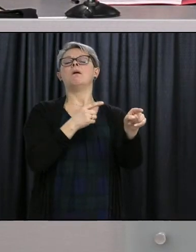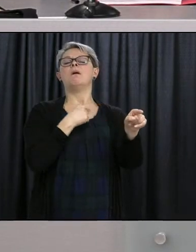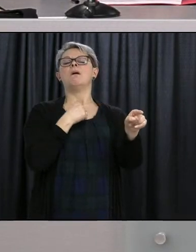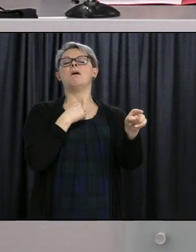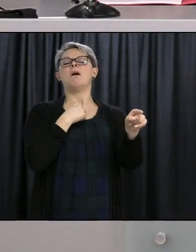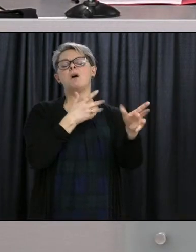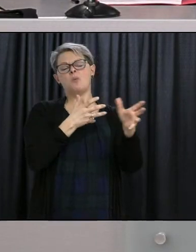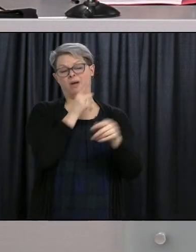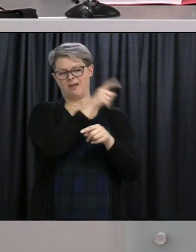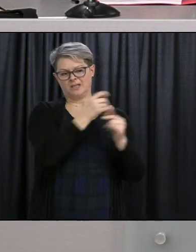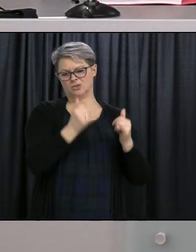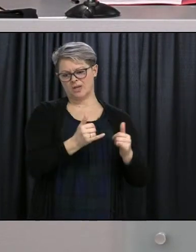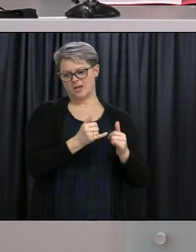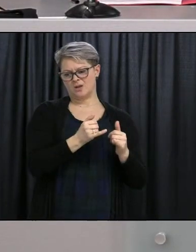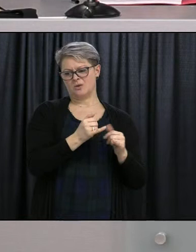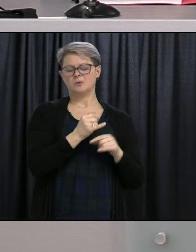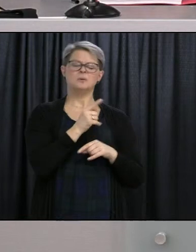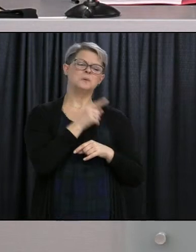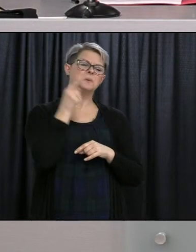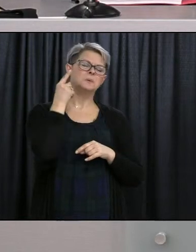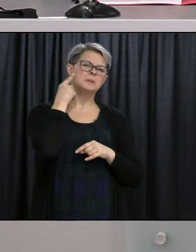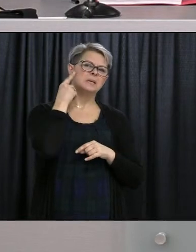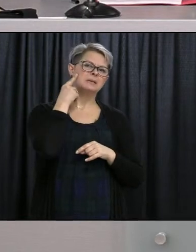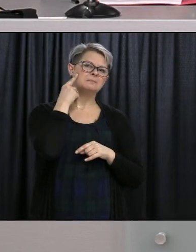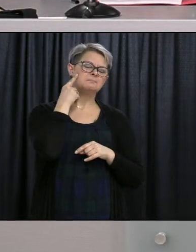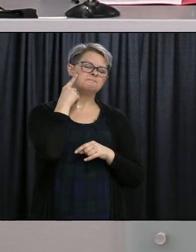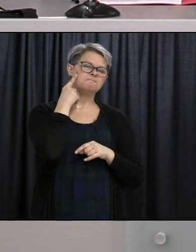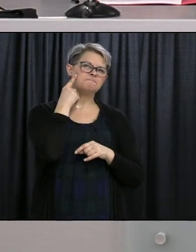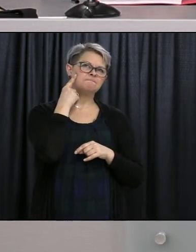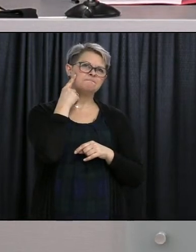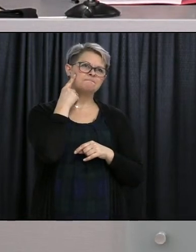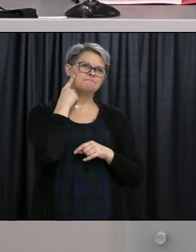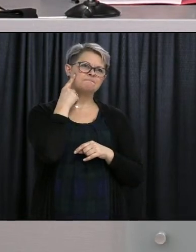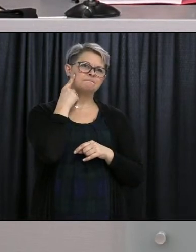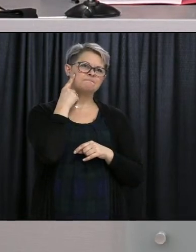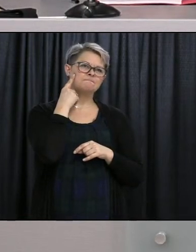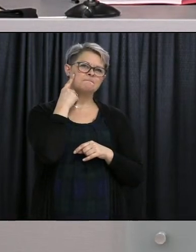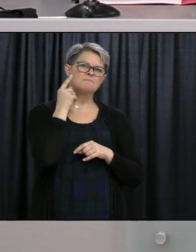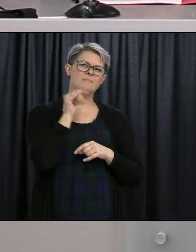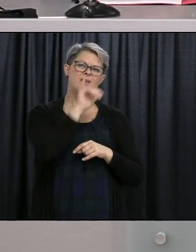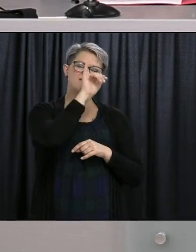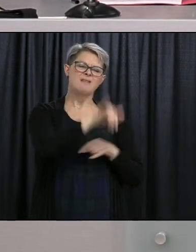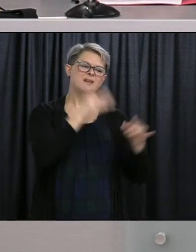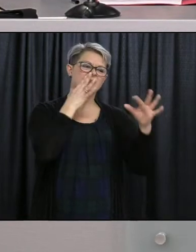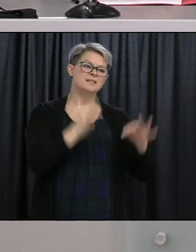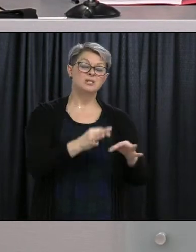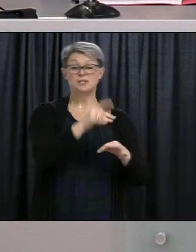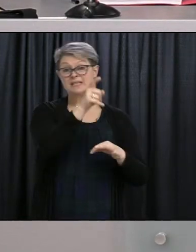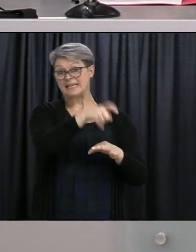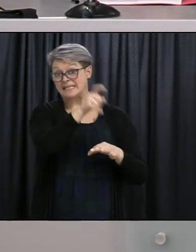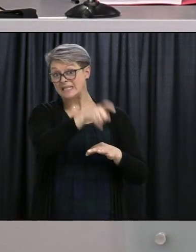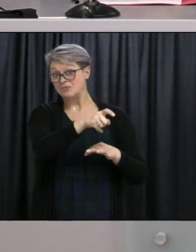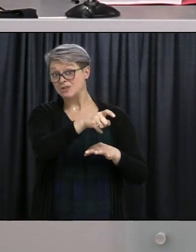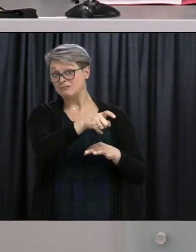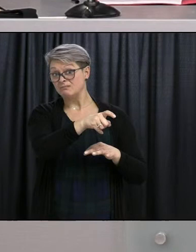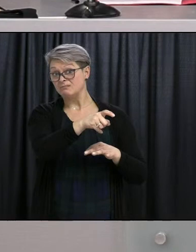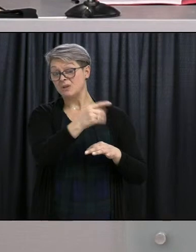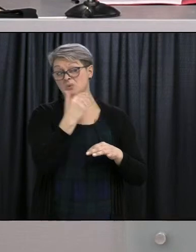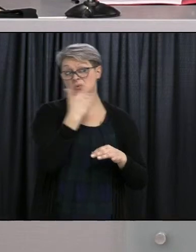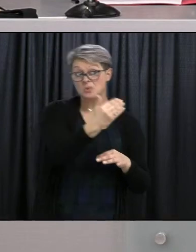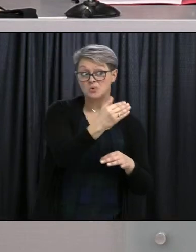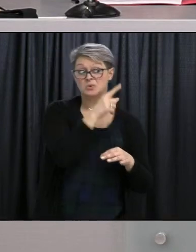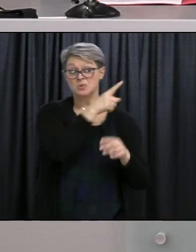do you think his decision was a prudent one? Was it a necessary one? Is it a decision that you